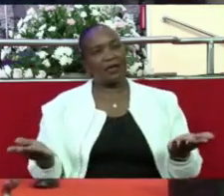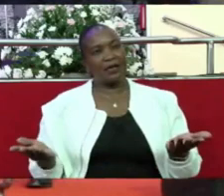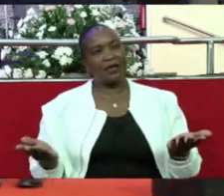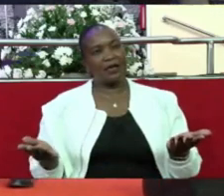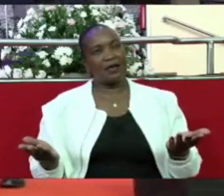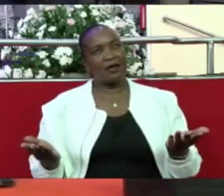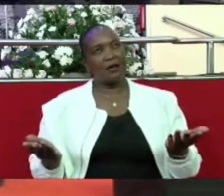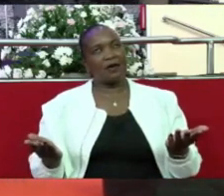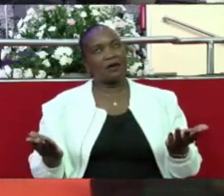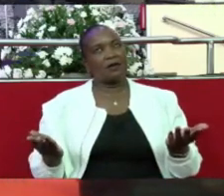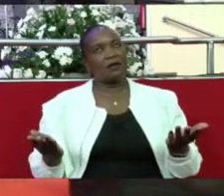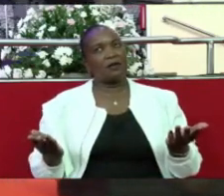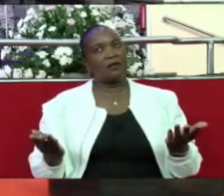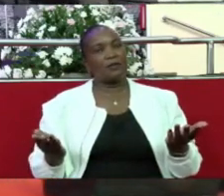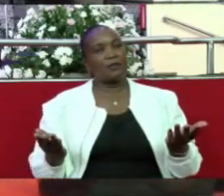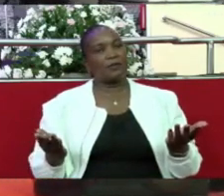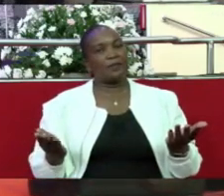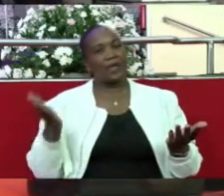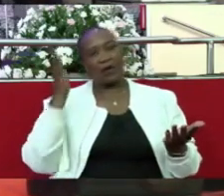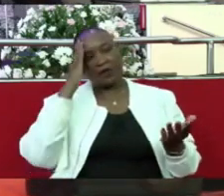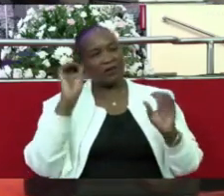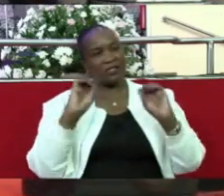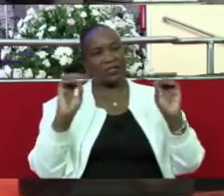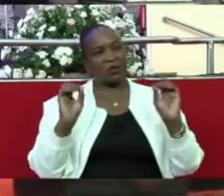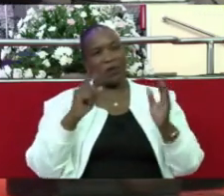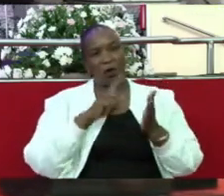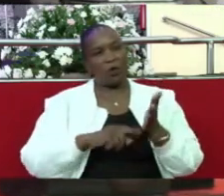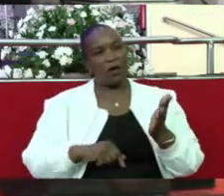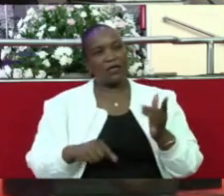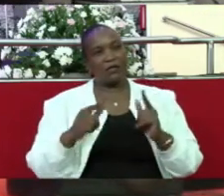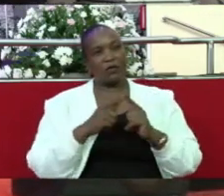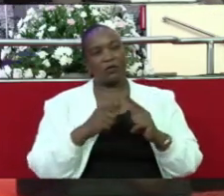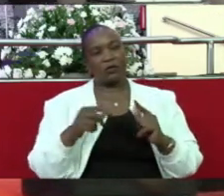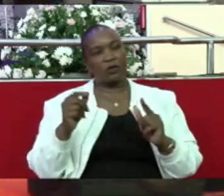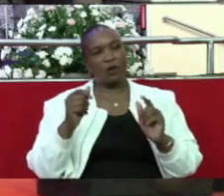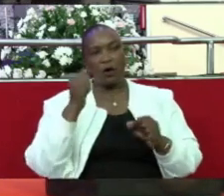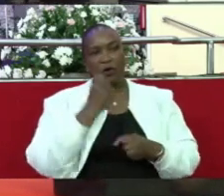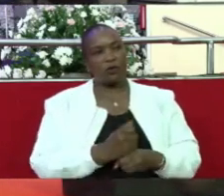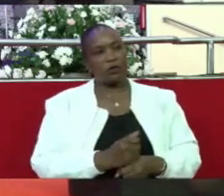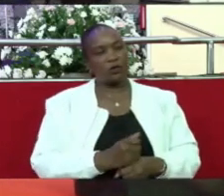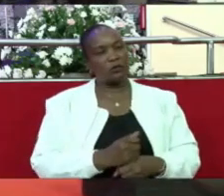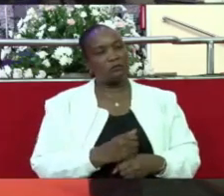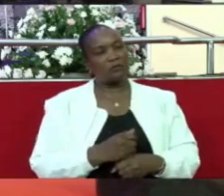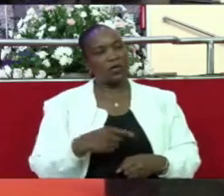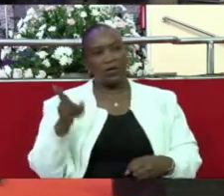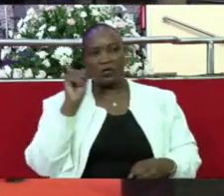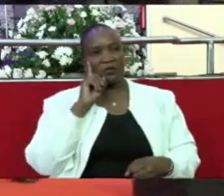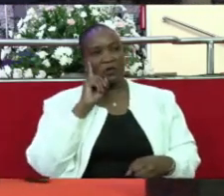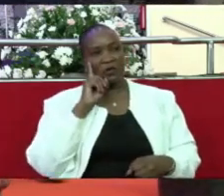you, mighty man of valor, why are you hiding? Yeah, the Lord is calling us